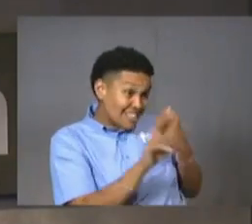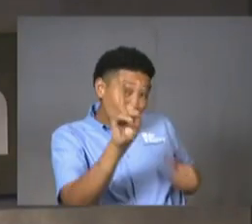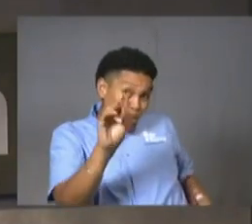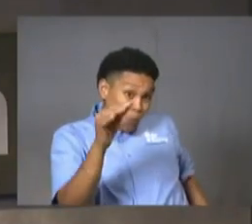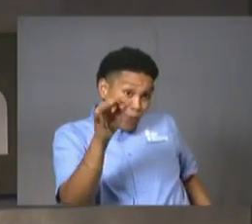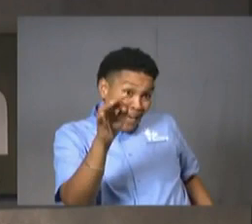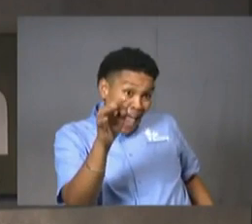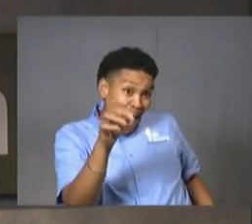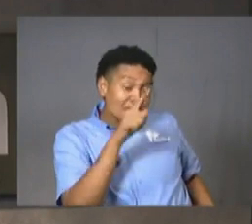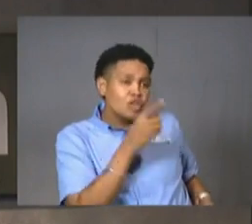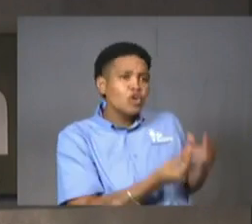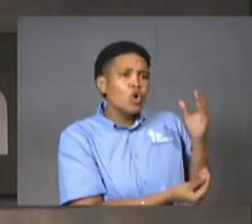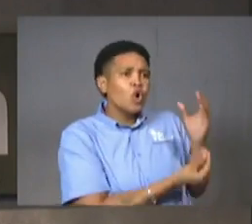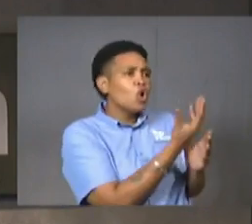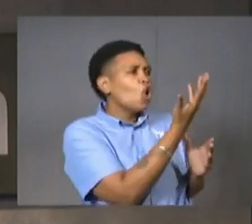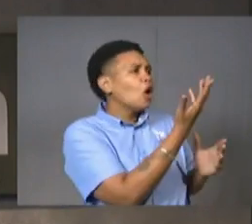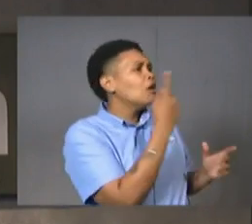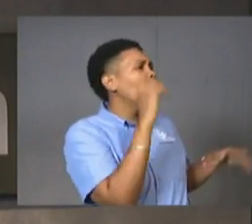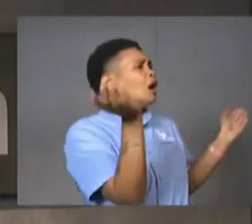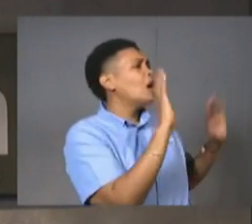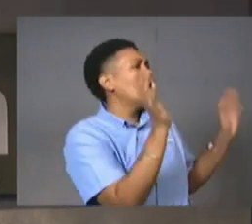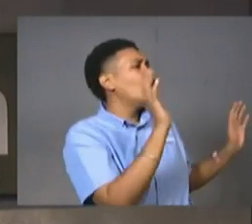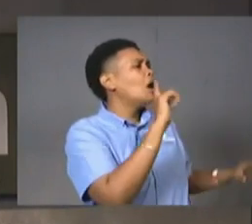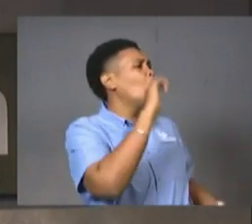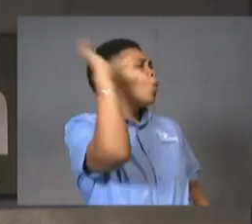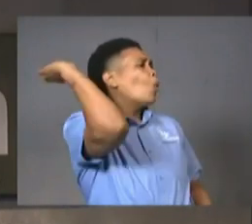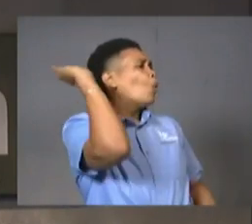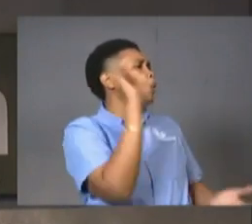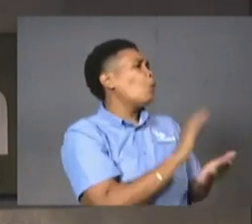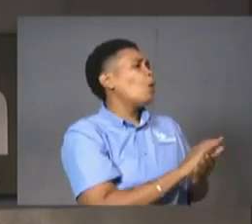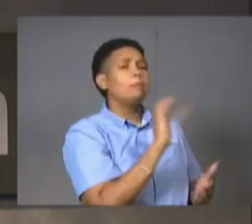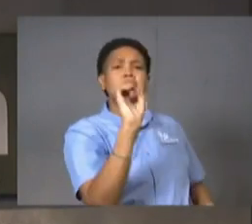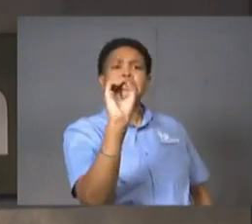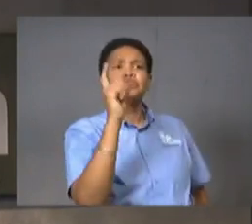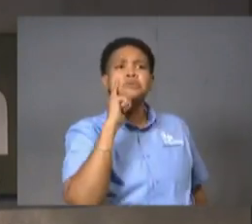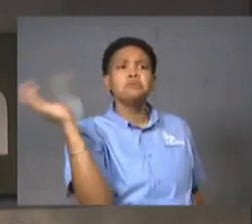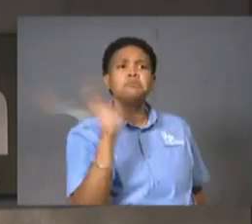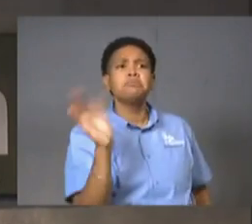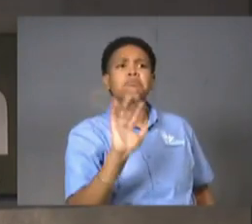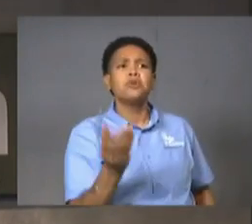growth disappeared, went down to 0 by the end of 2019. That had nothing